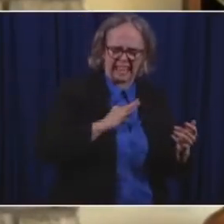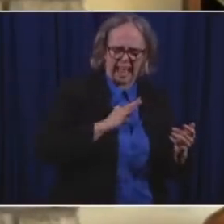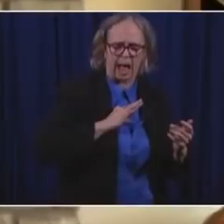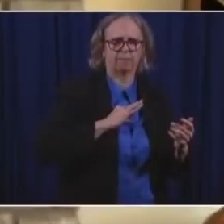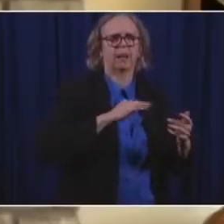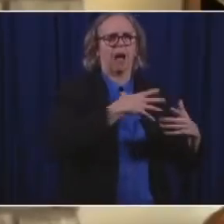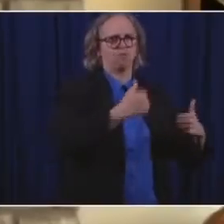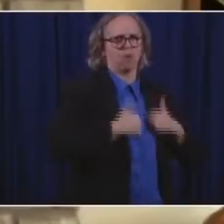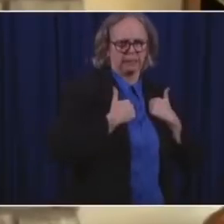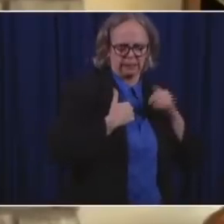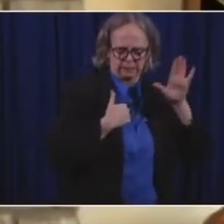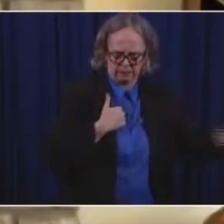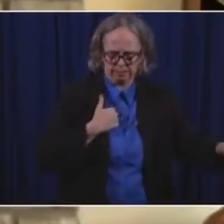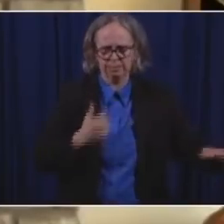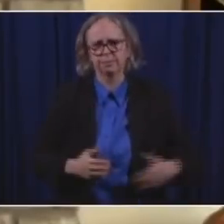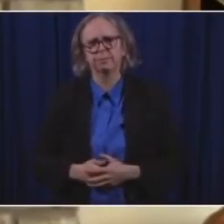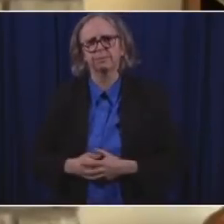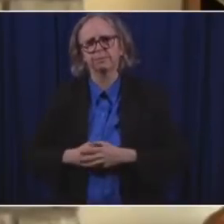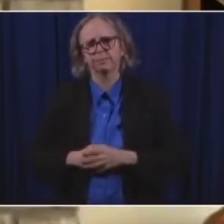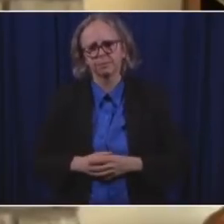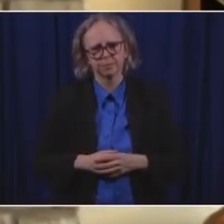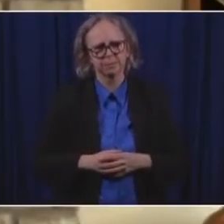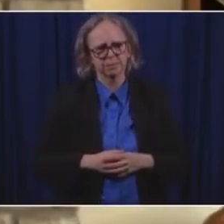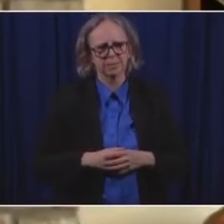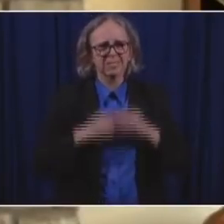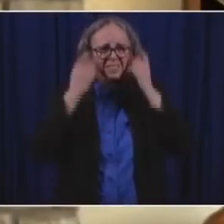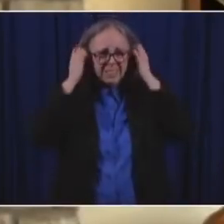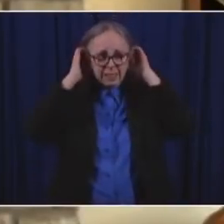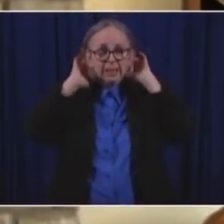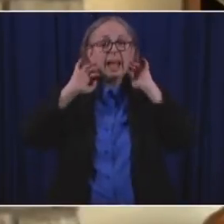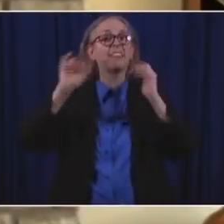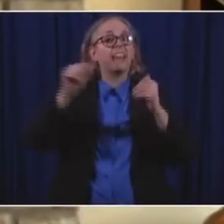a few days later, it will be another